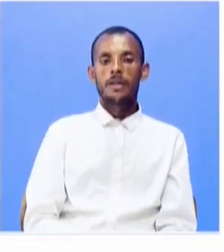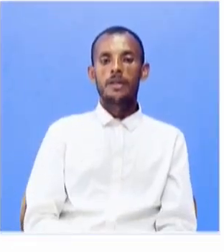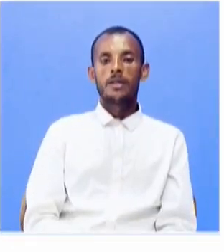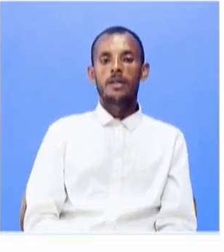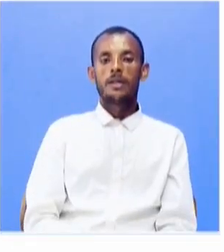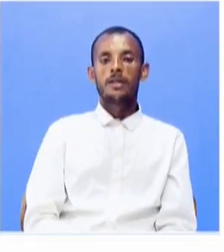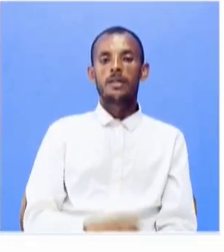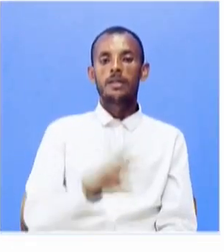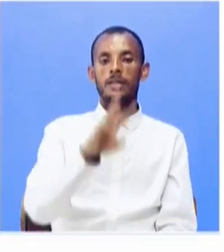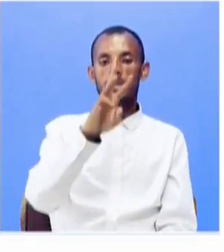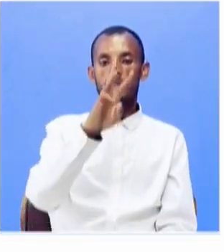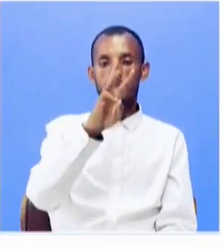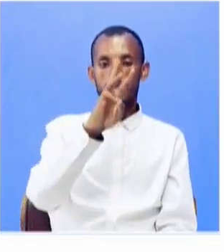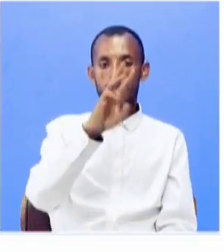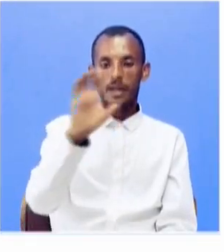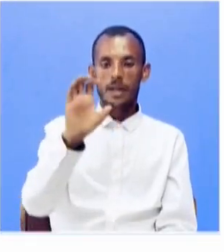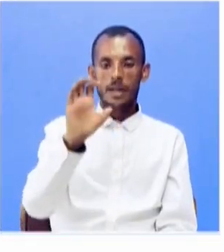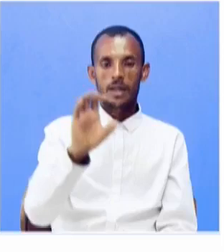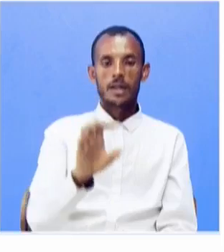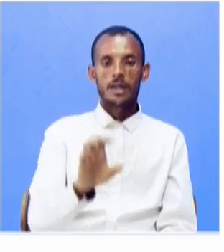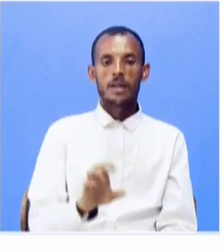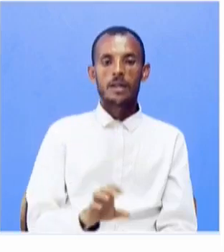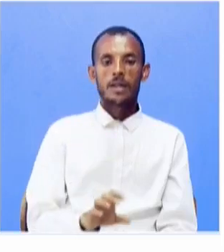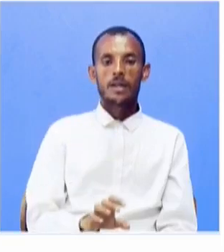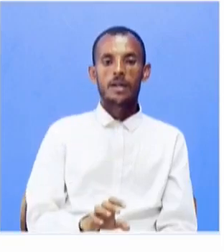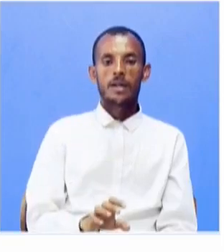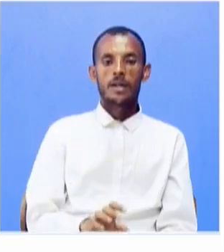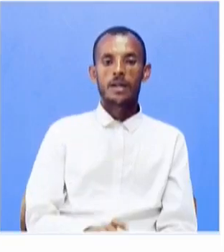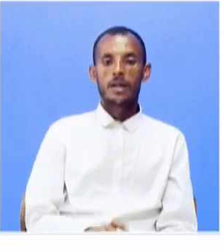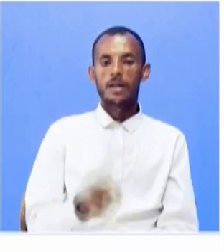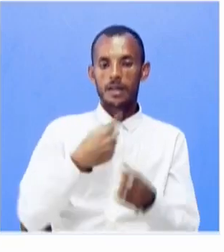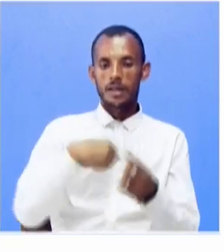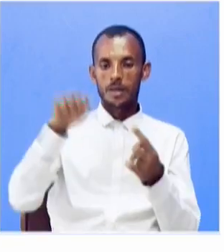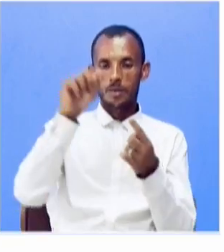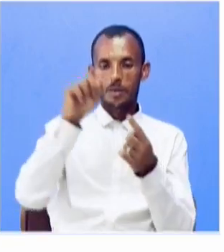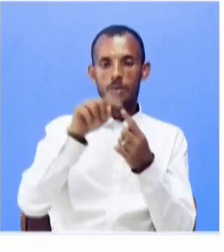from 600 to